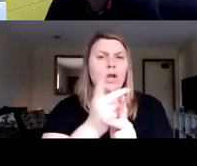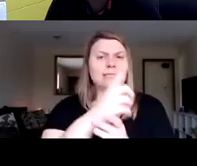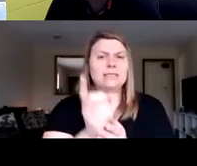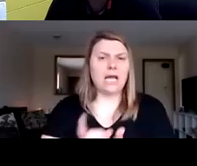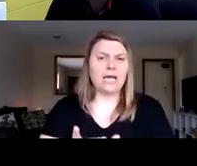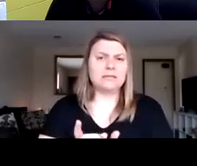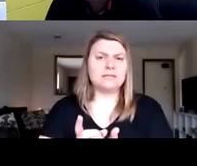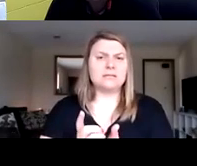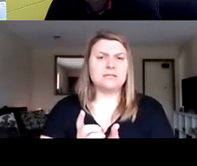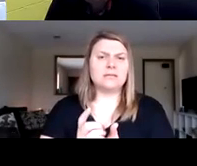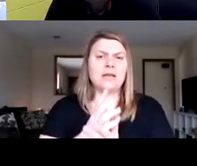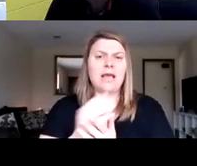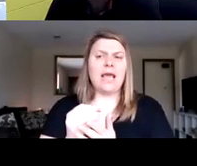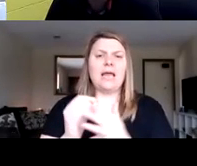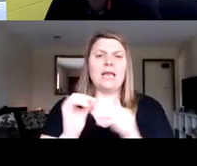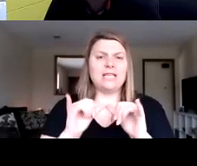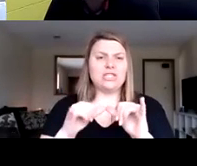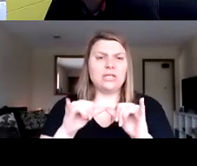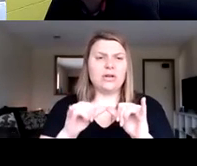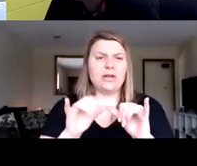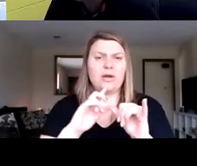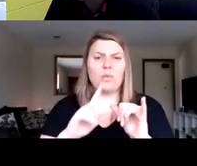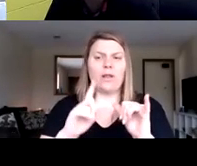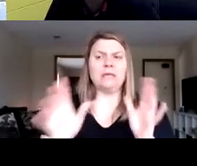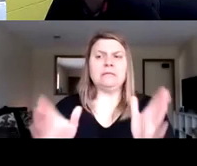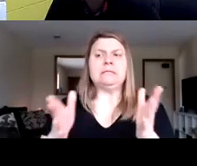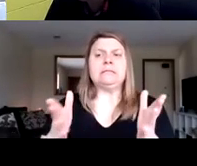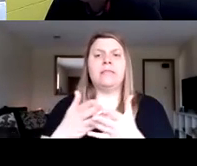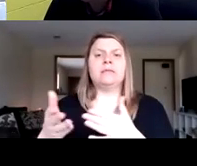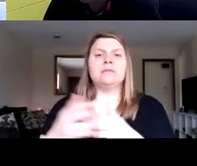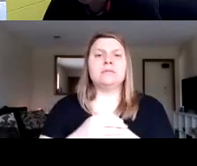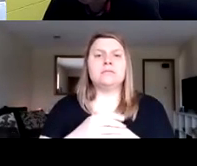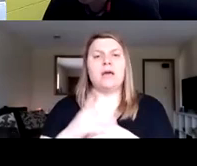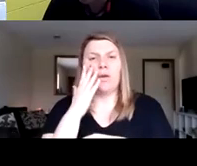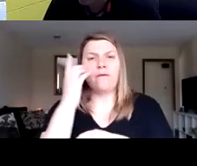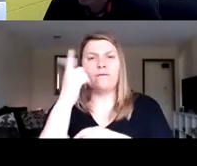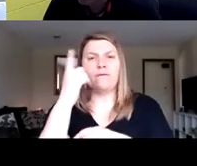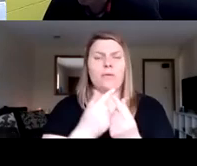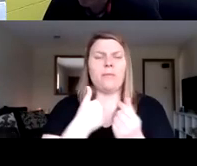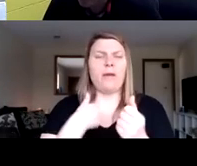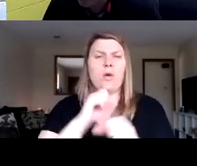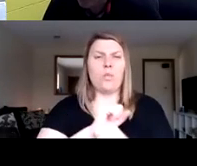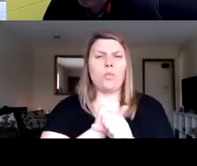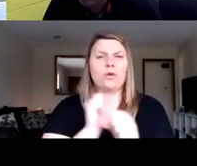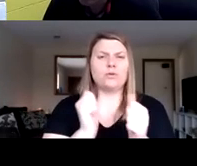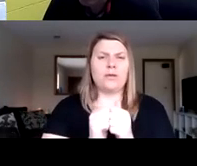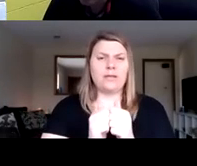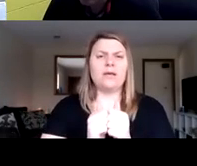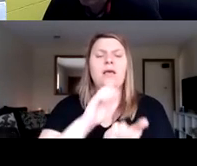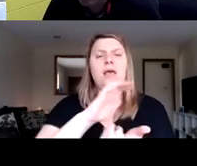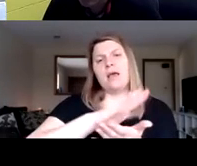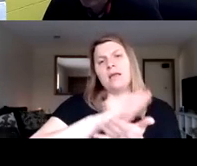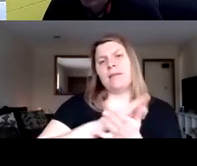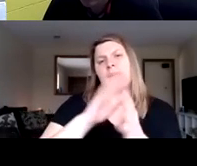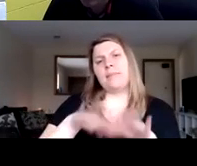and engineering is really moving things forward. I know for the group that I worked with in our Academic